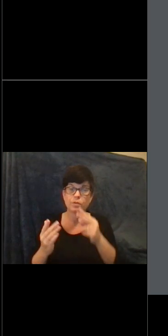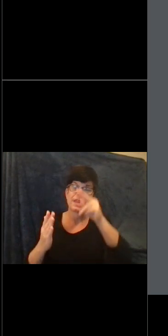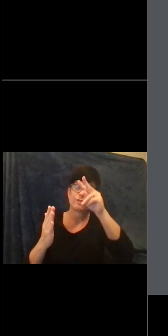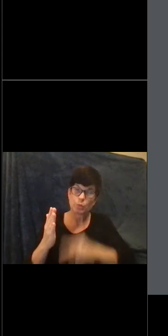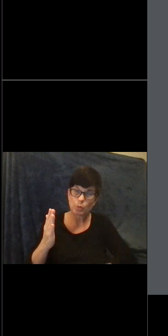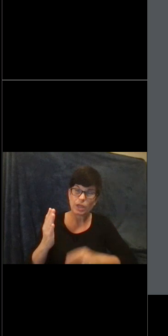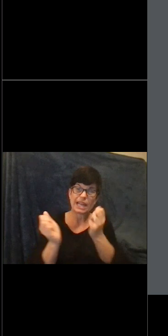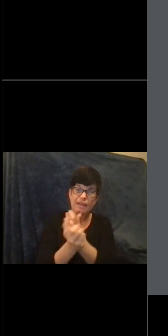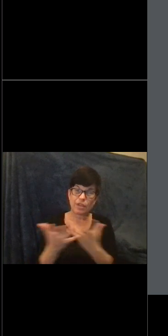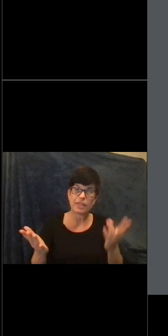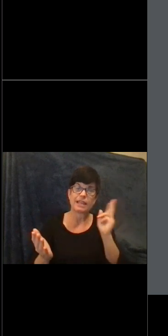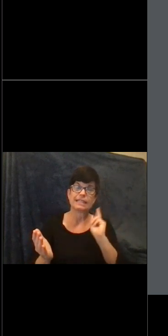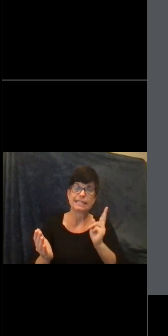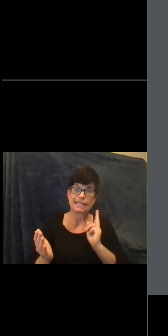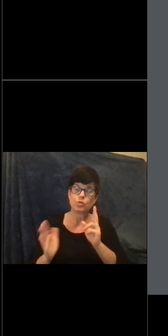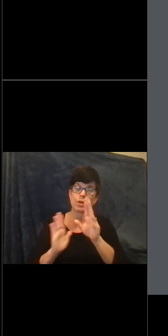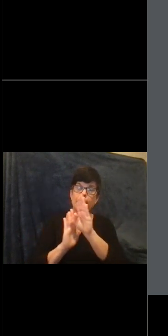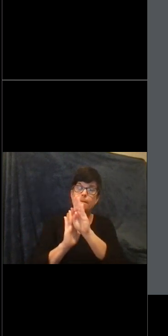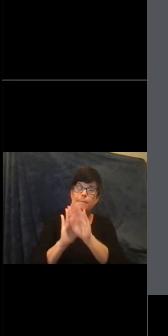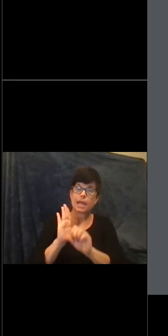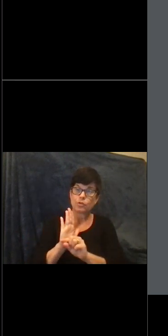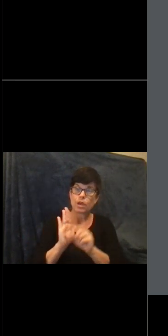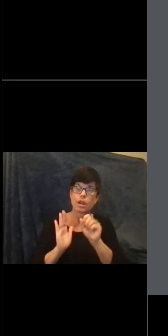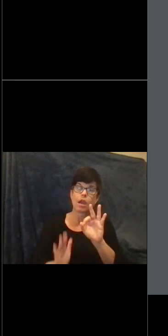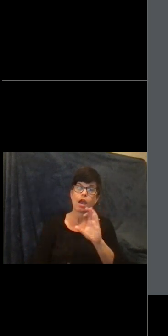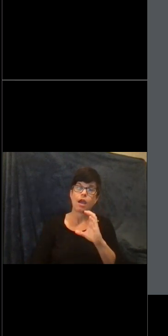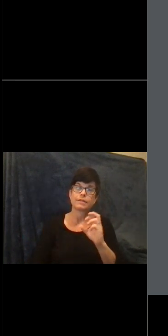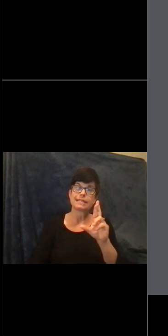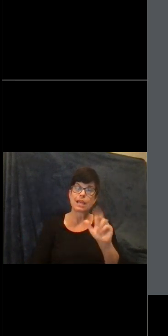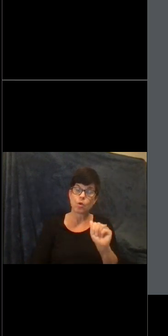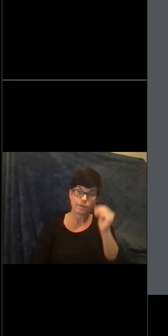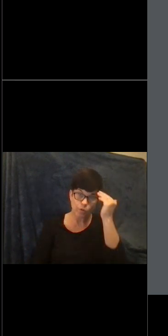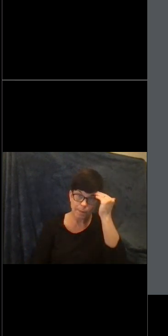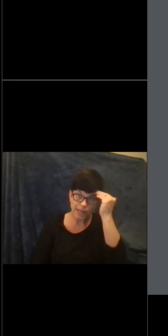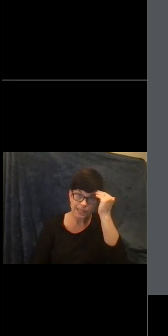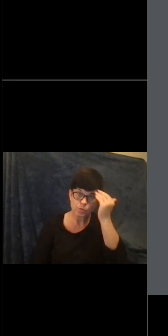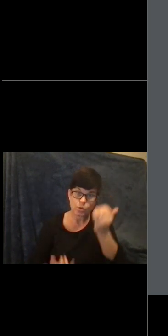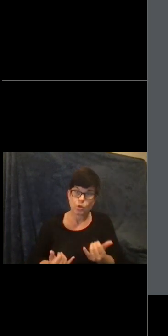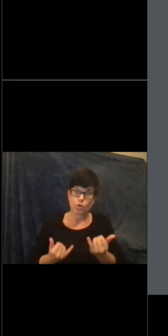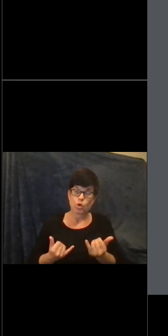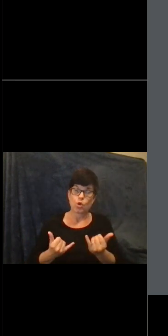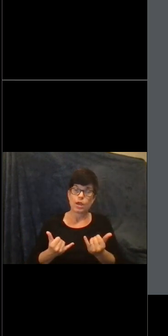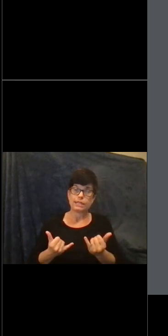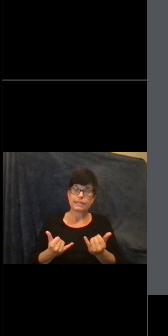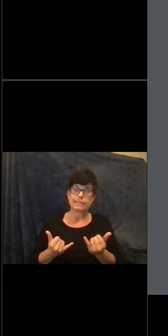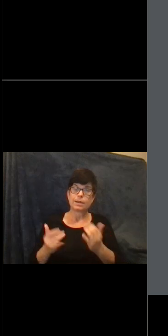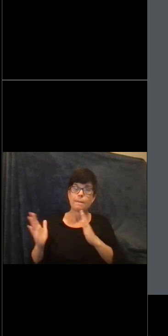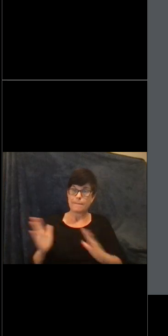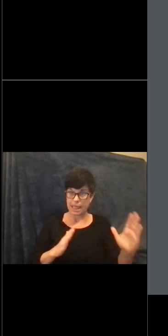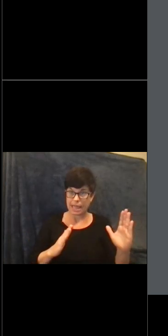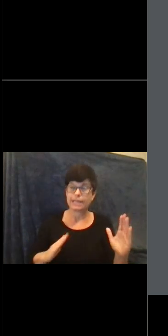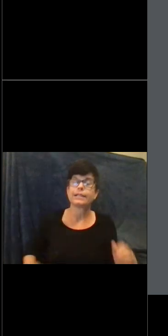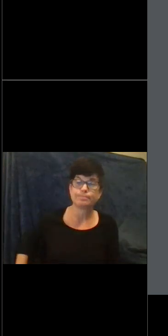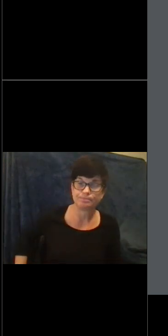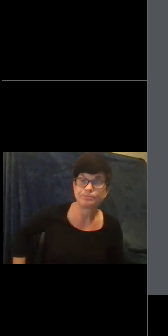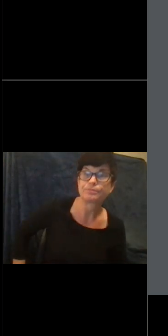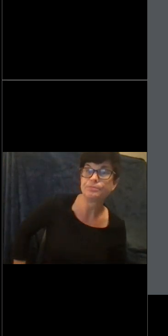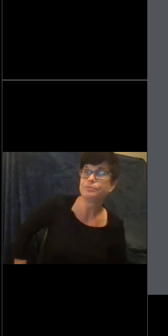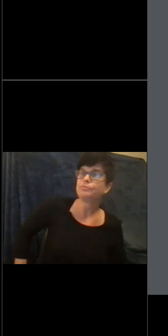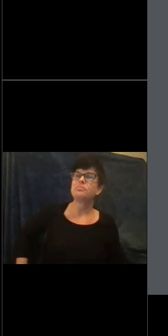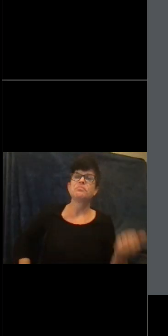background, the history of the CRA, familiarize themselves with the current planning efforts and any kind